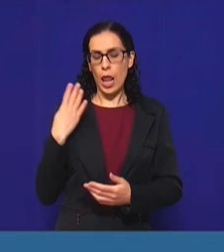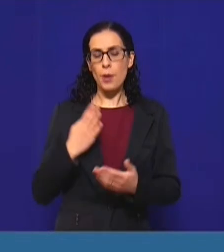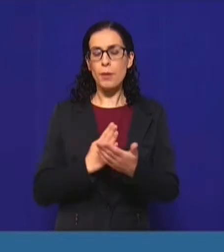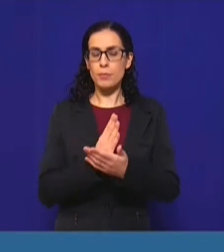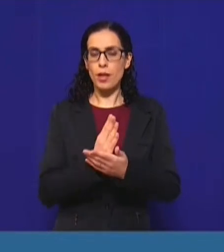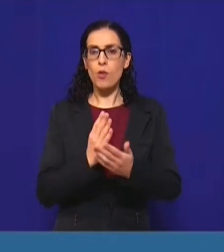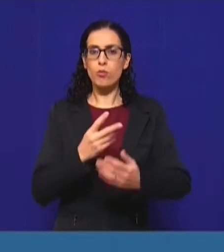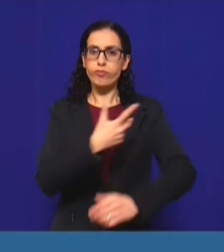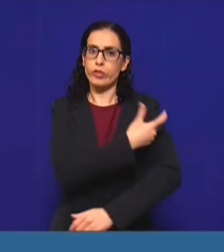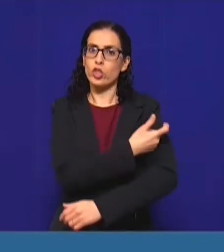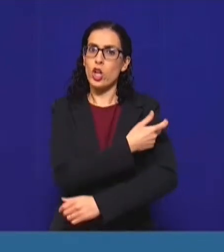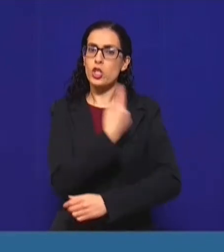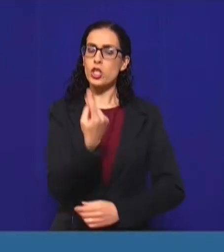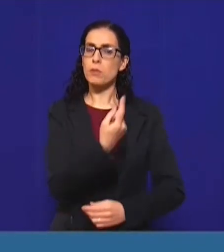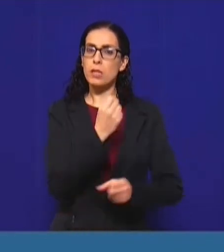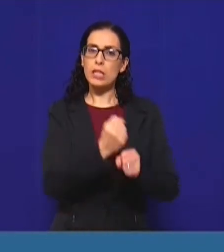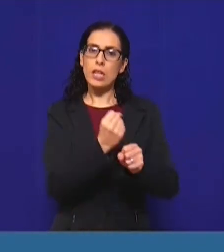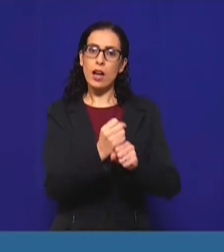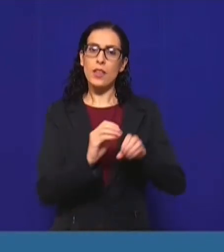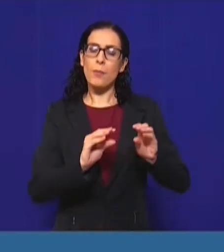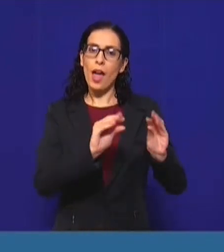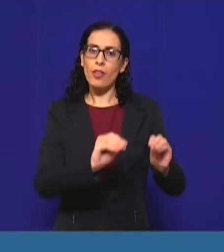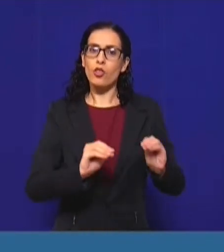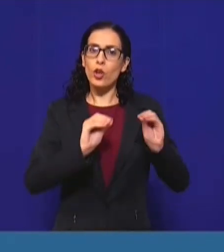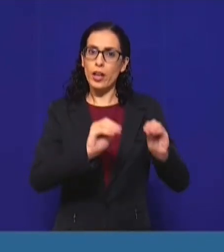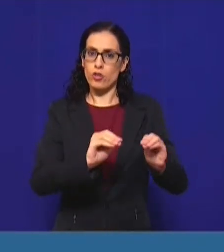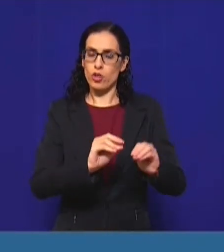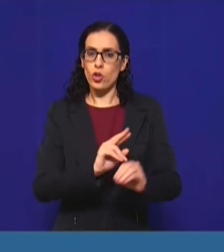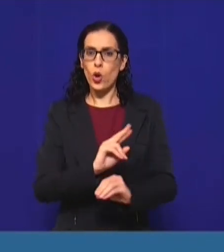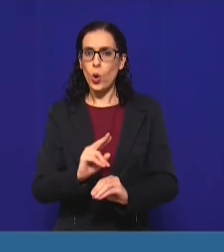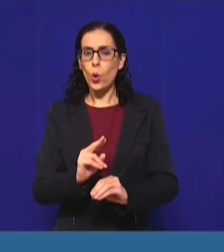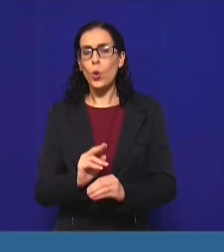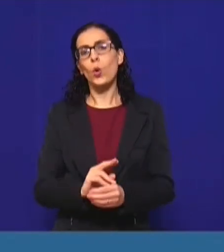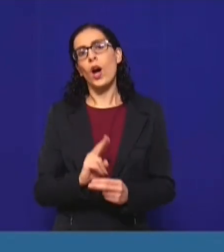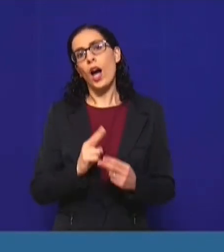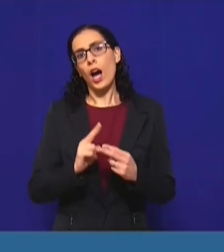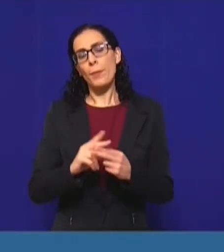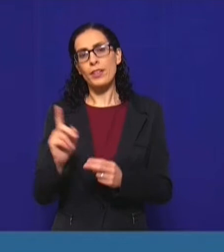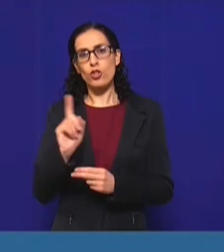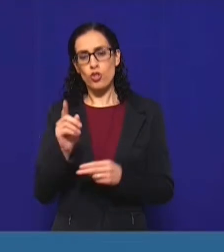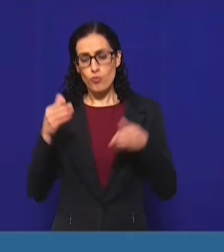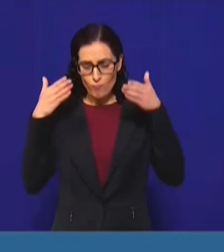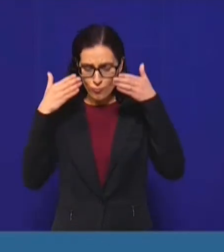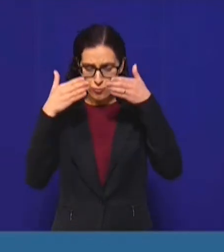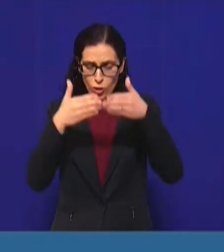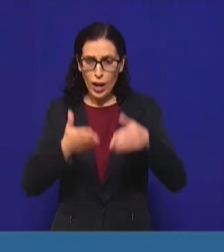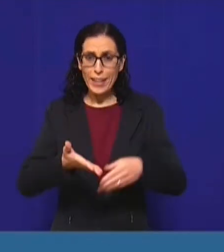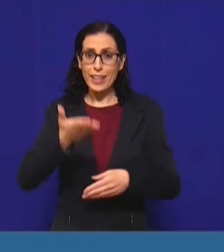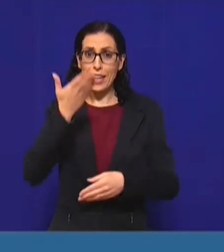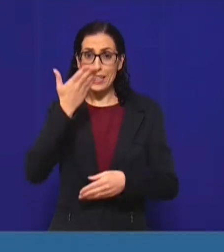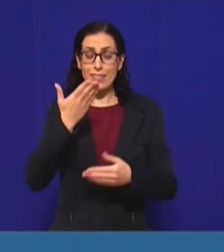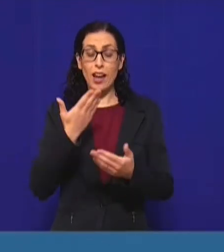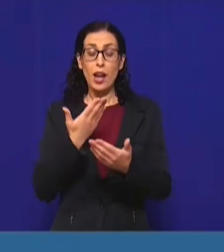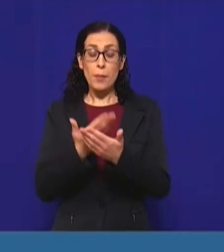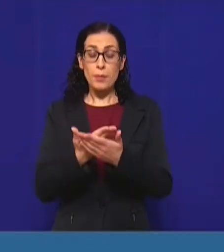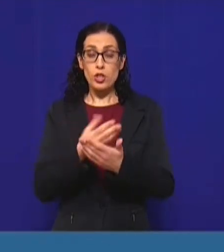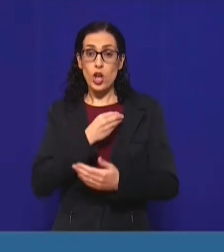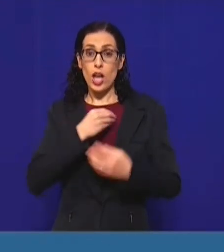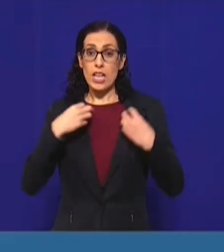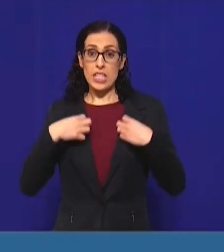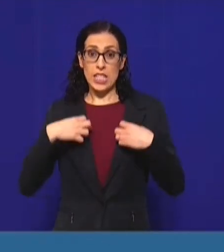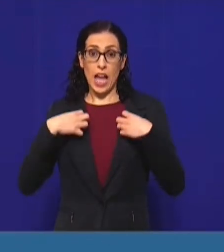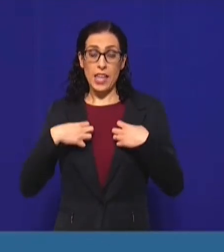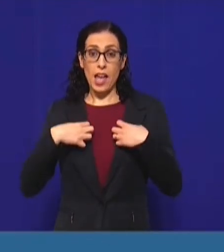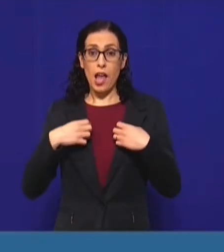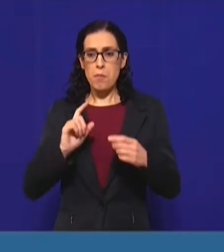jaħdmu fis-settur tal-edukazzjoni li għamilna huwa li aħna provajna nfukaw kemm nistgħu ħalli l-iskejjel primarji,